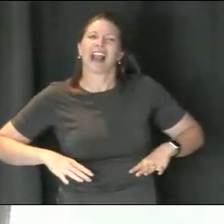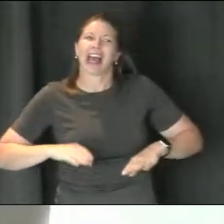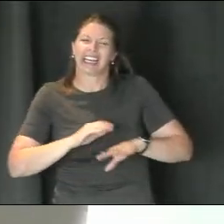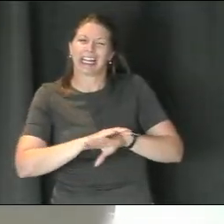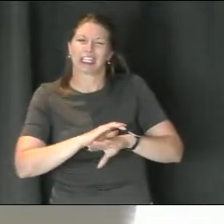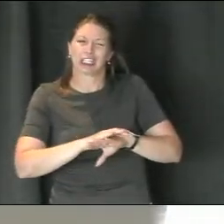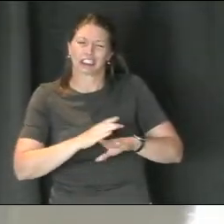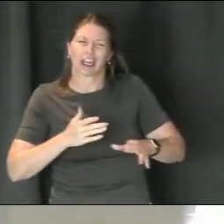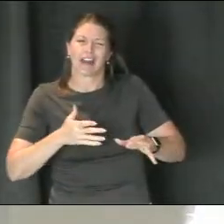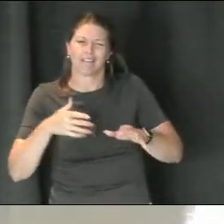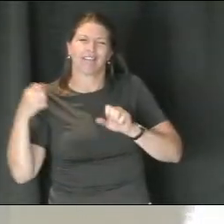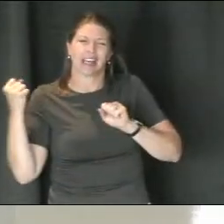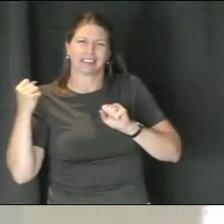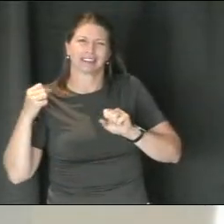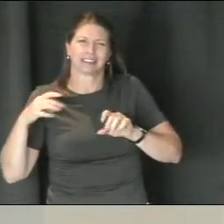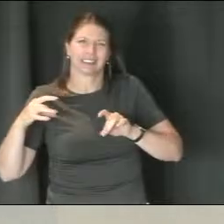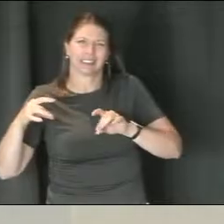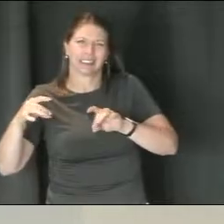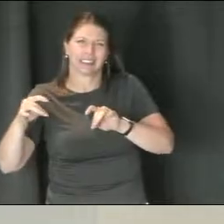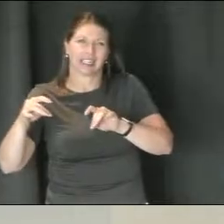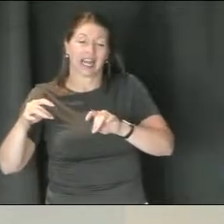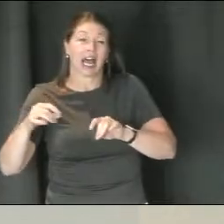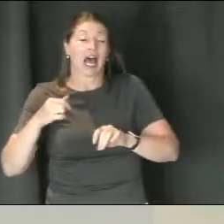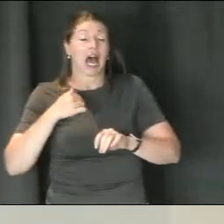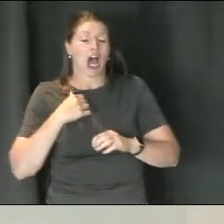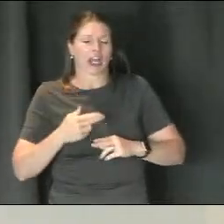to say, and I call it survival.